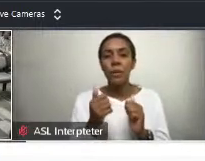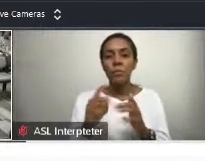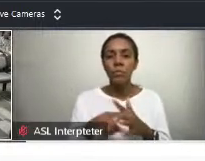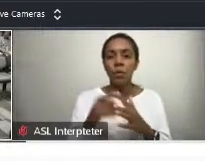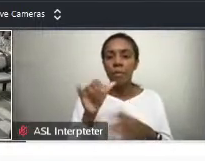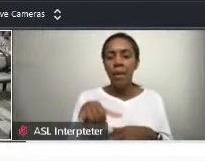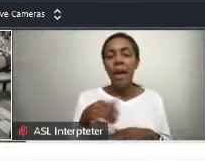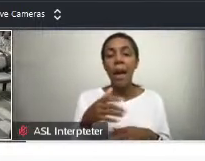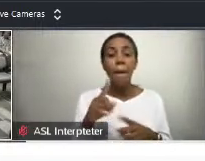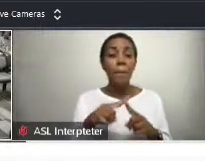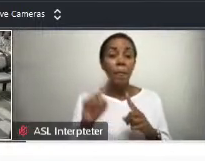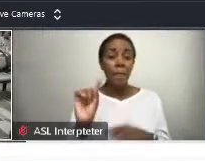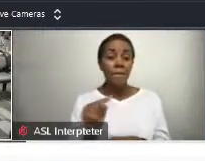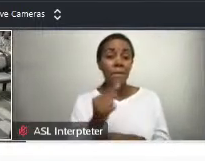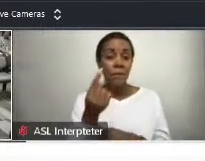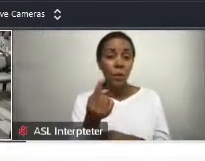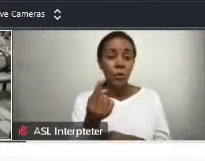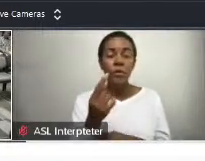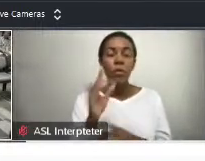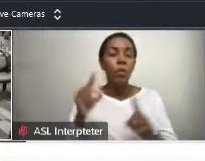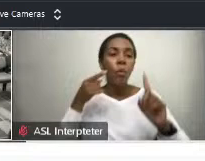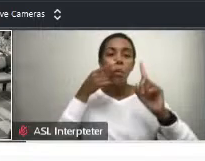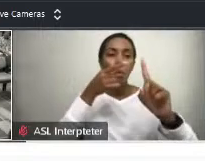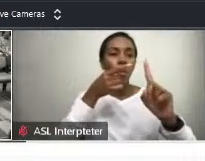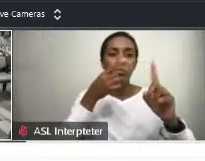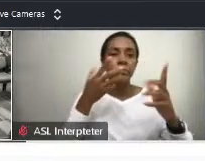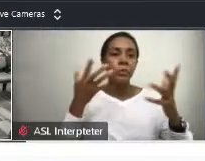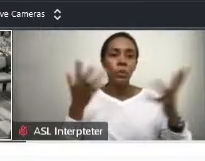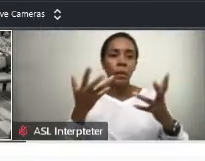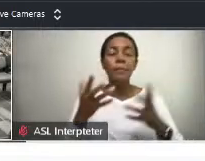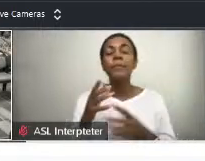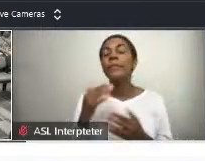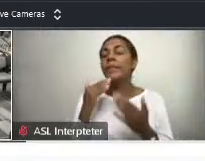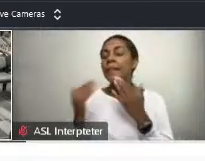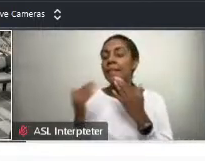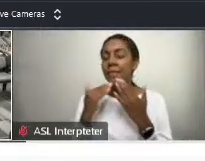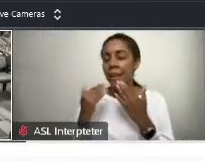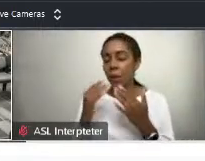say, what will we aim to achieve? Yeah, and thank you. And to